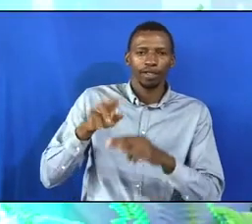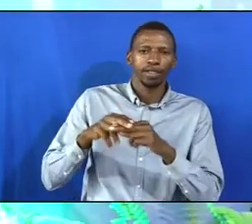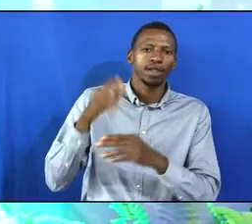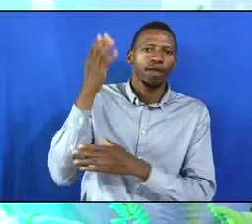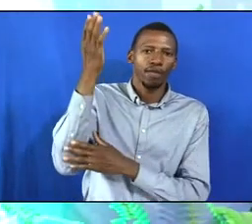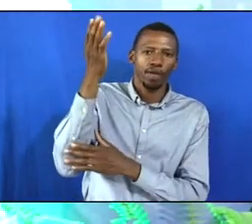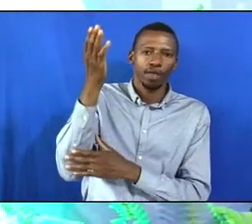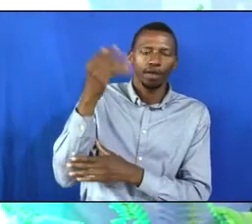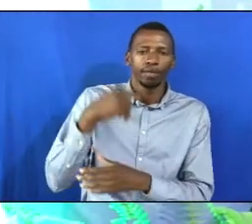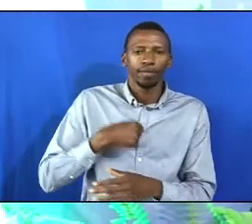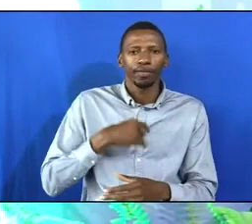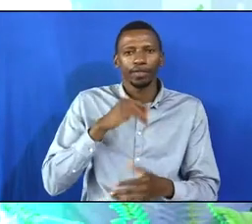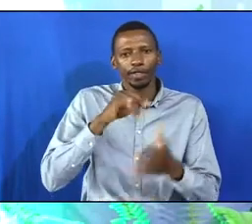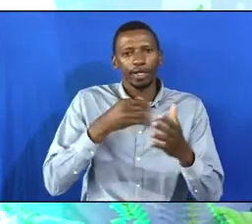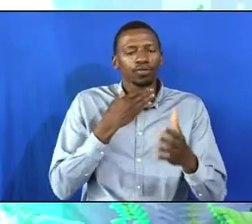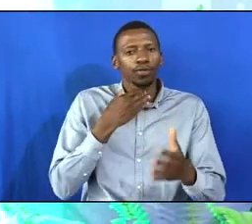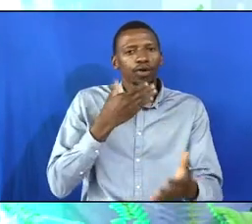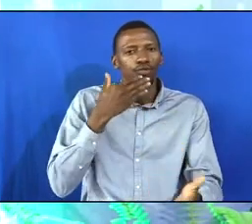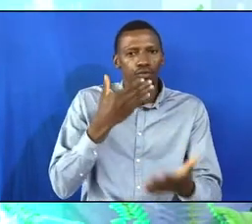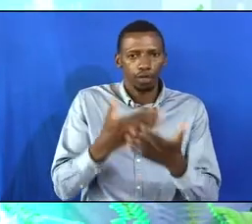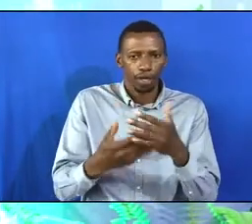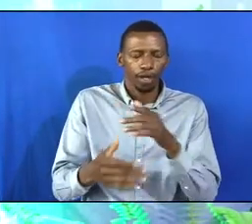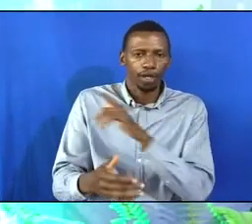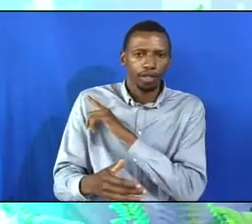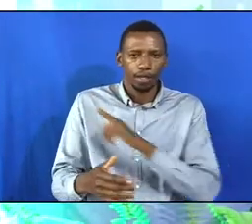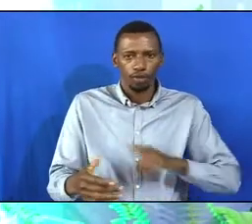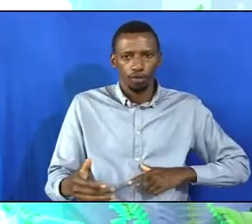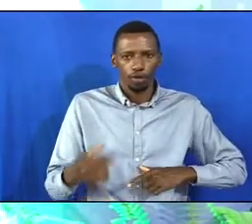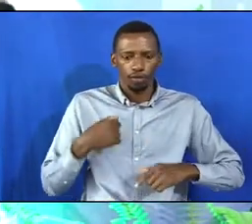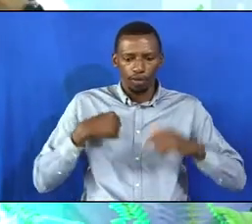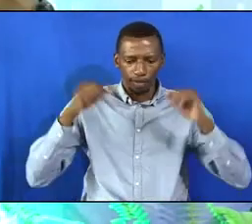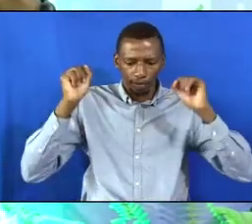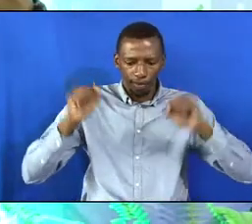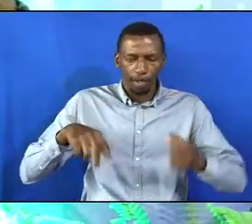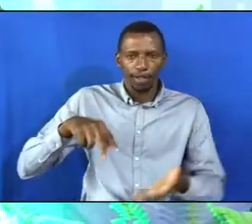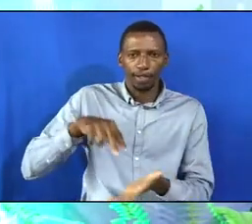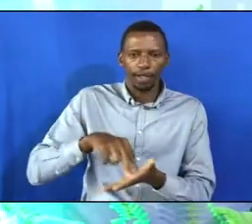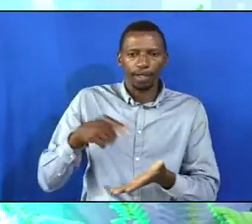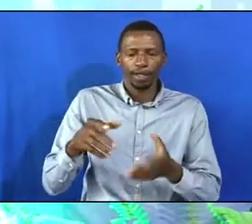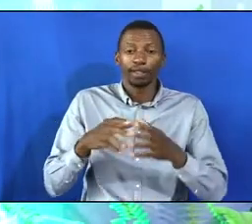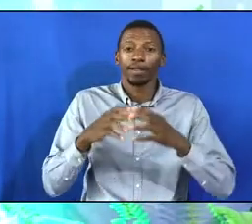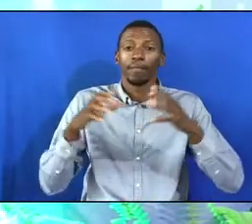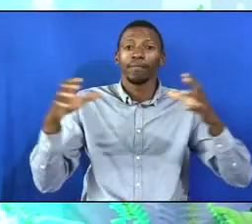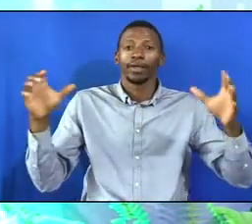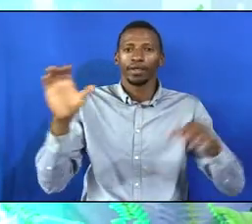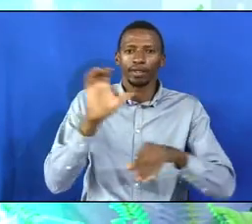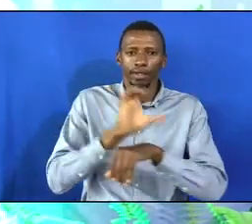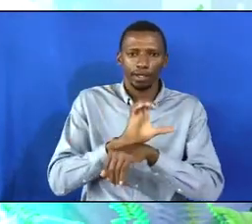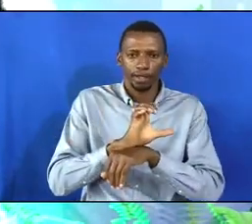But I just want to thank the Lord that I'm able to stand before this big church. This is about